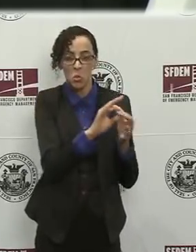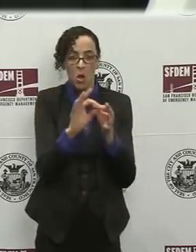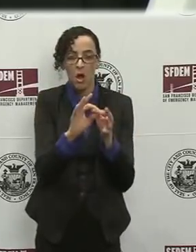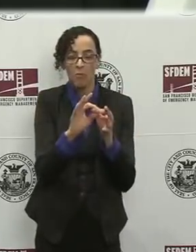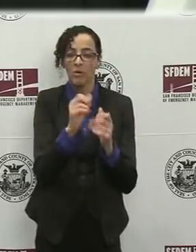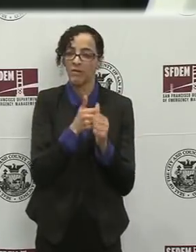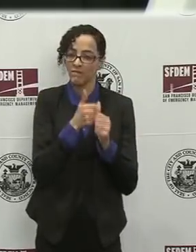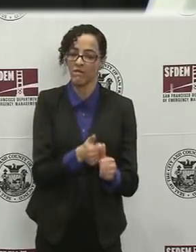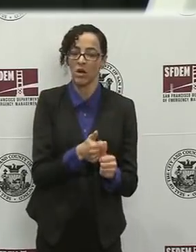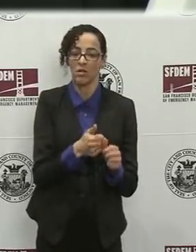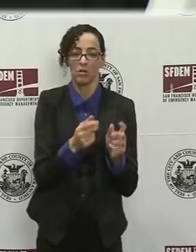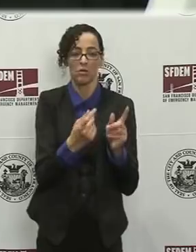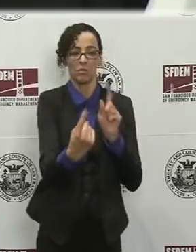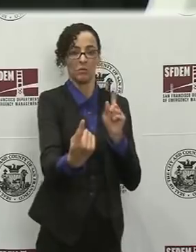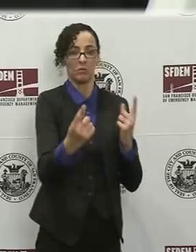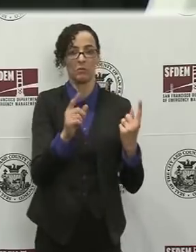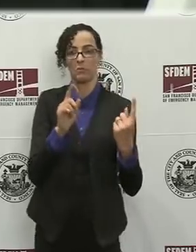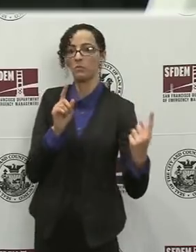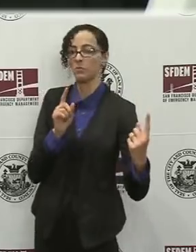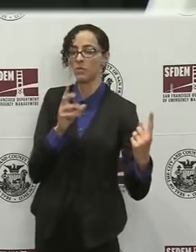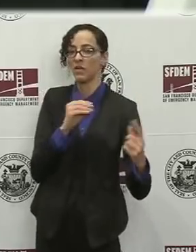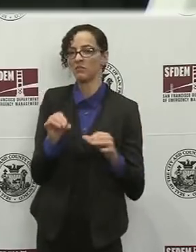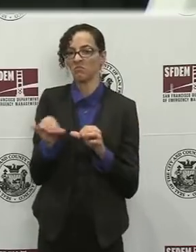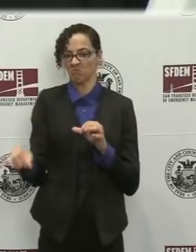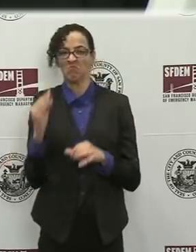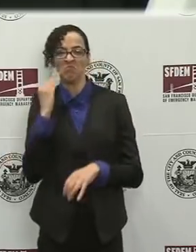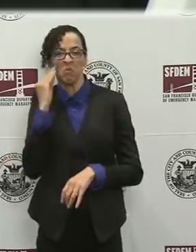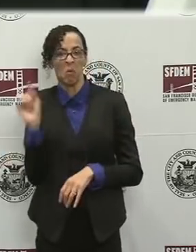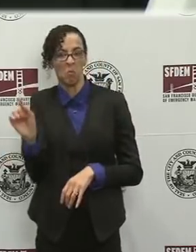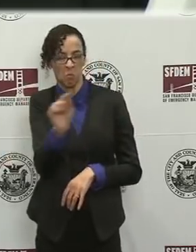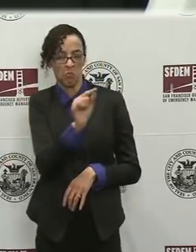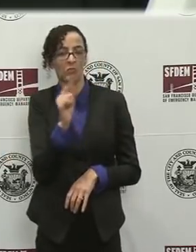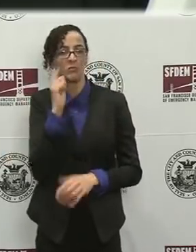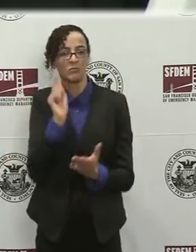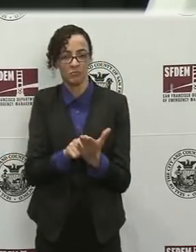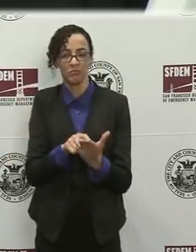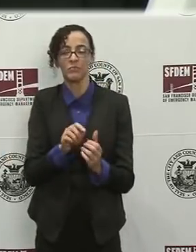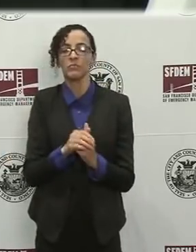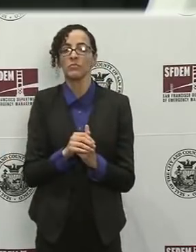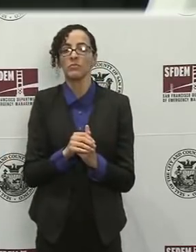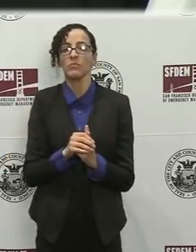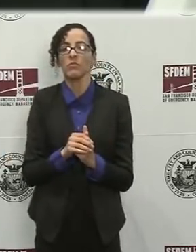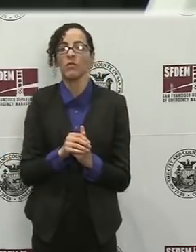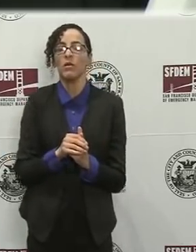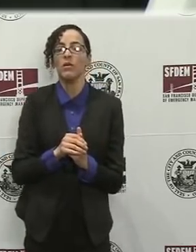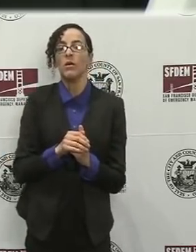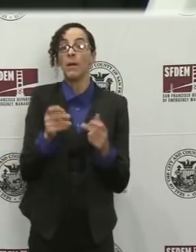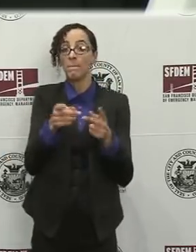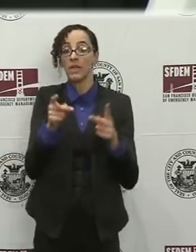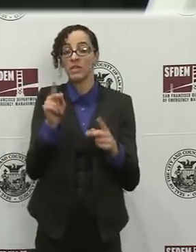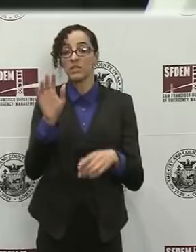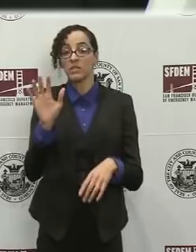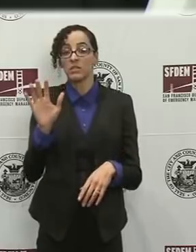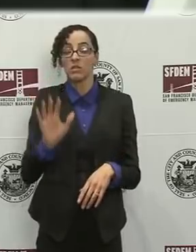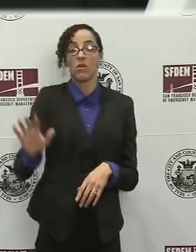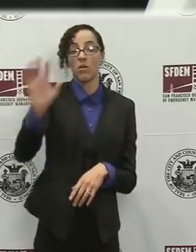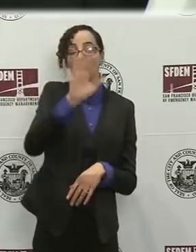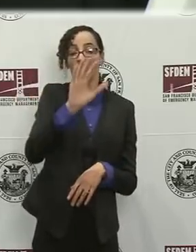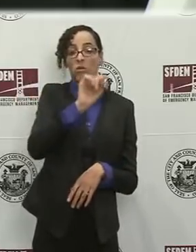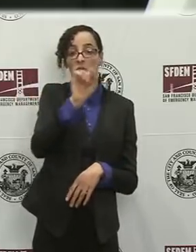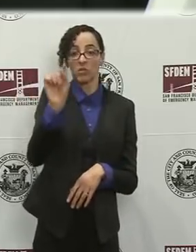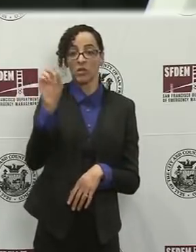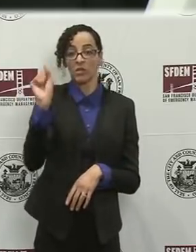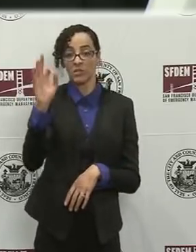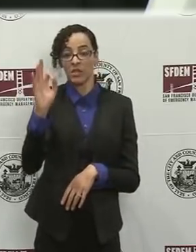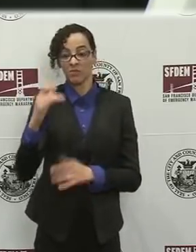were pretty light across the city. In places that normally are populated with people, they were not out this weekend for the most